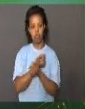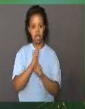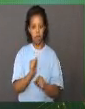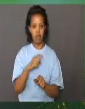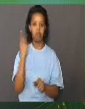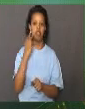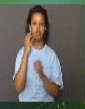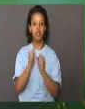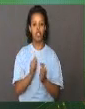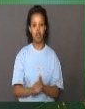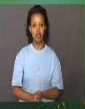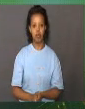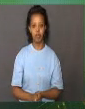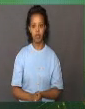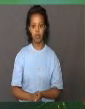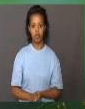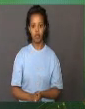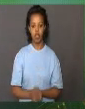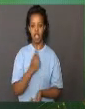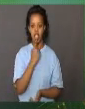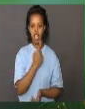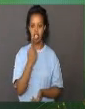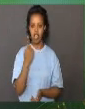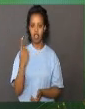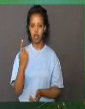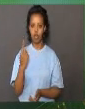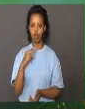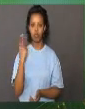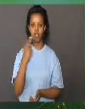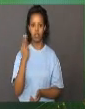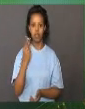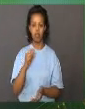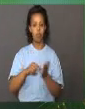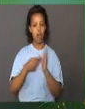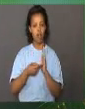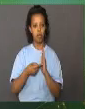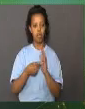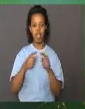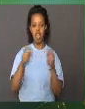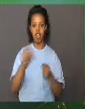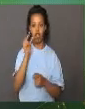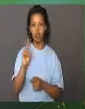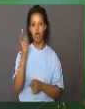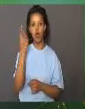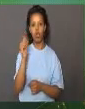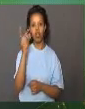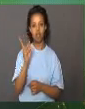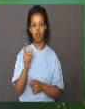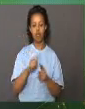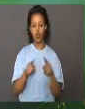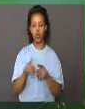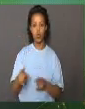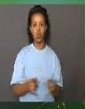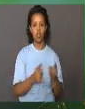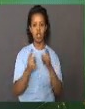infections. Each application of antibiotics requires a different method